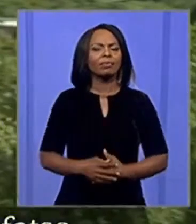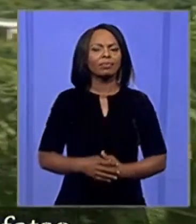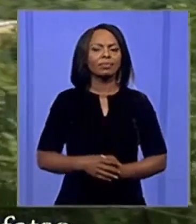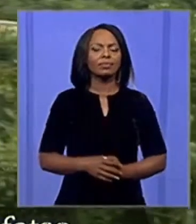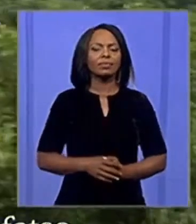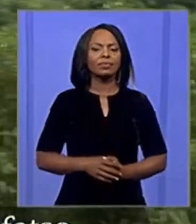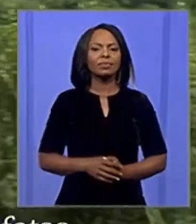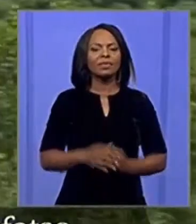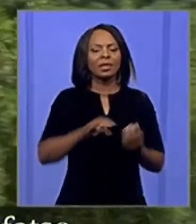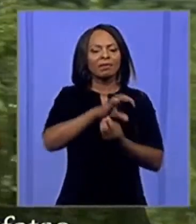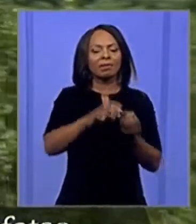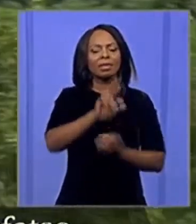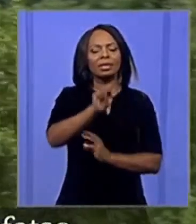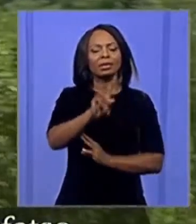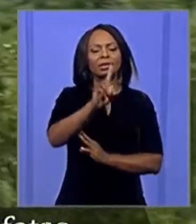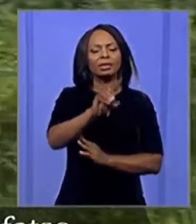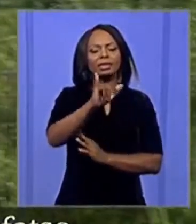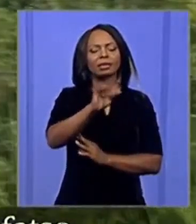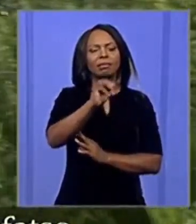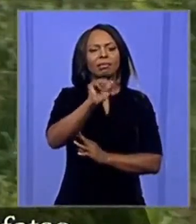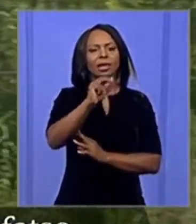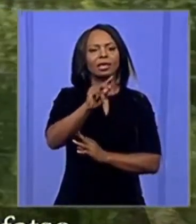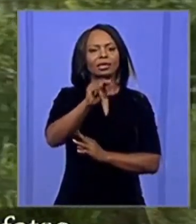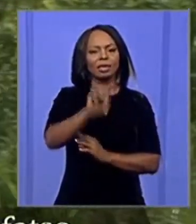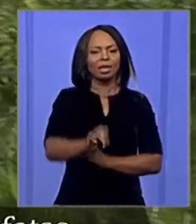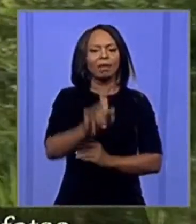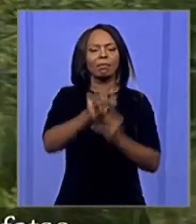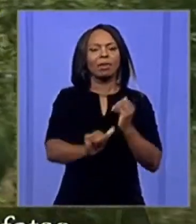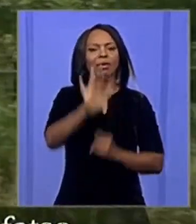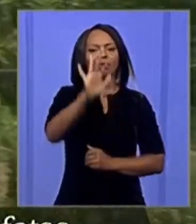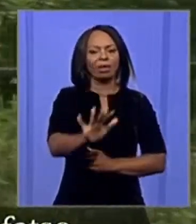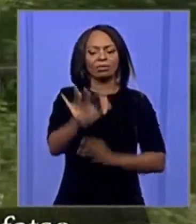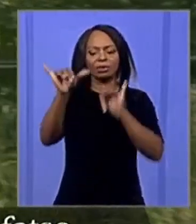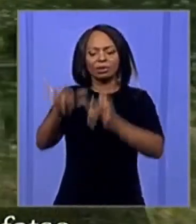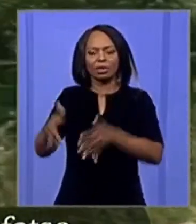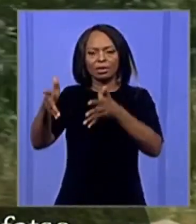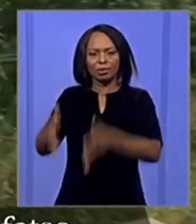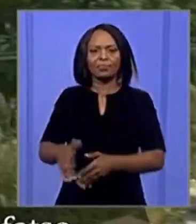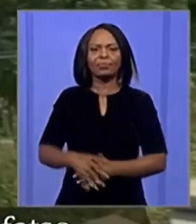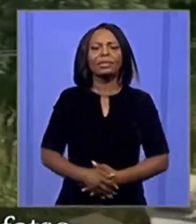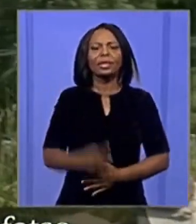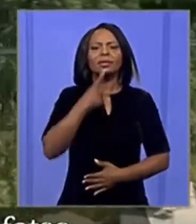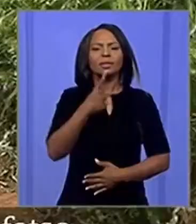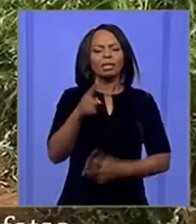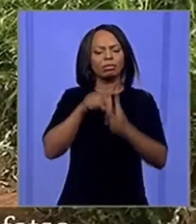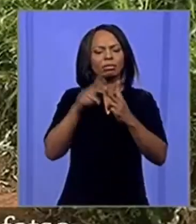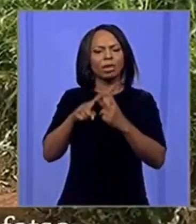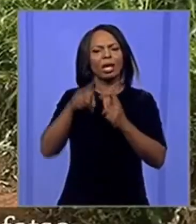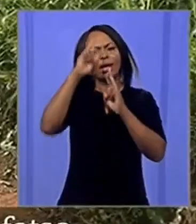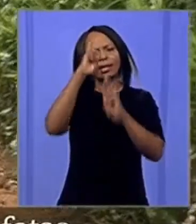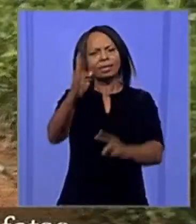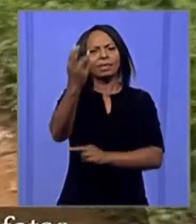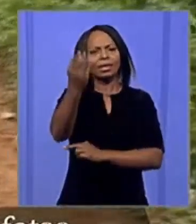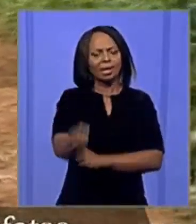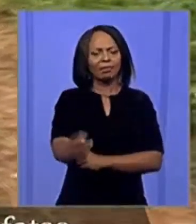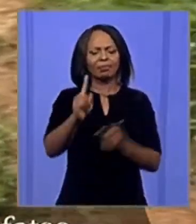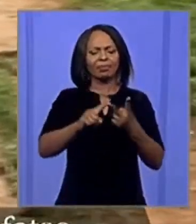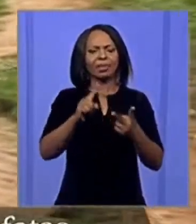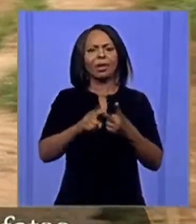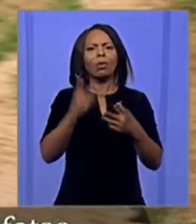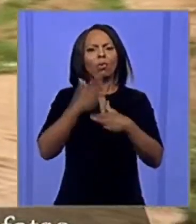Ba lelapa la ga Ndimande ba feditse dikgwedi di ka nna 5 ba nna fano go begwa fa e le batho ba ba maitseo e bile ba na le